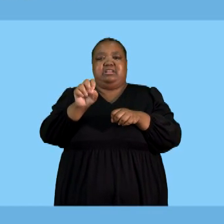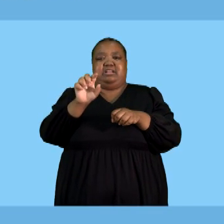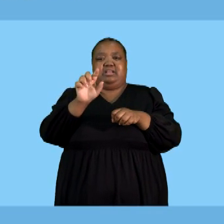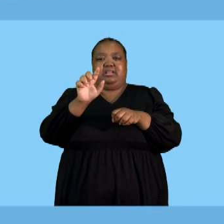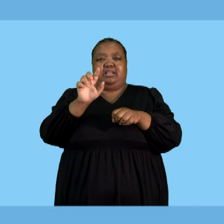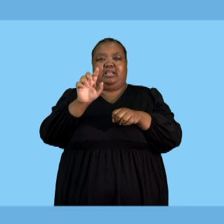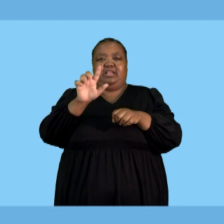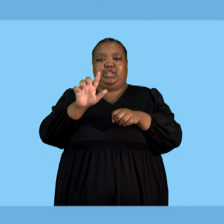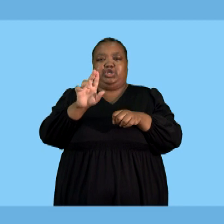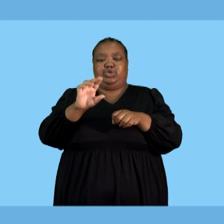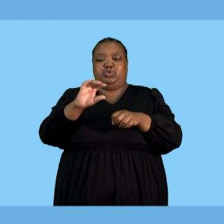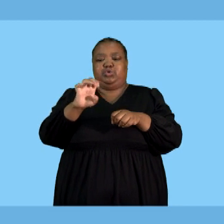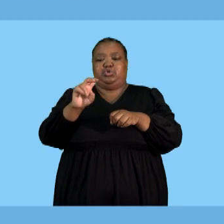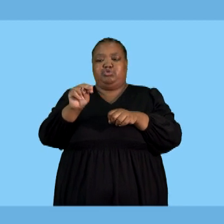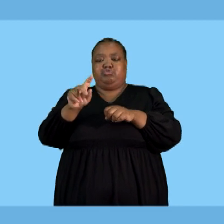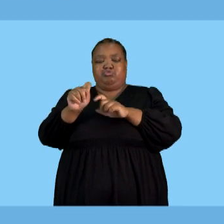a